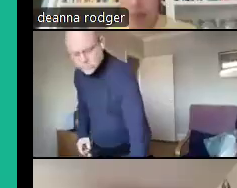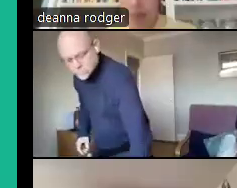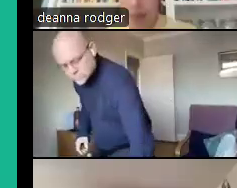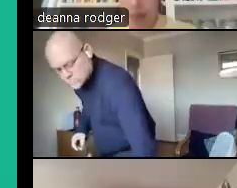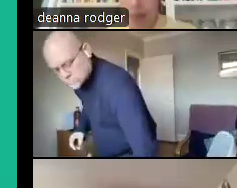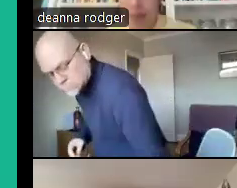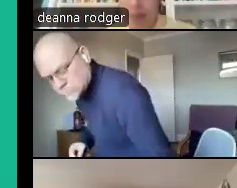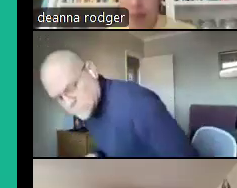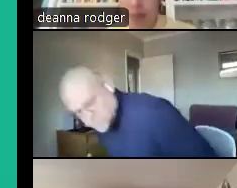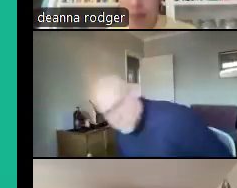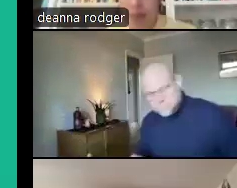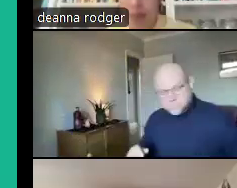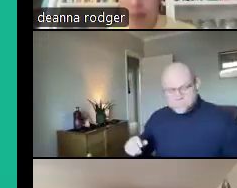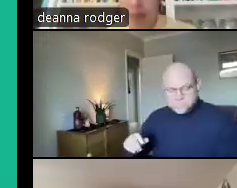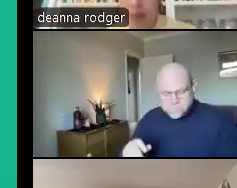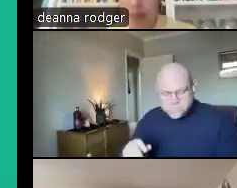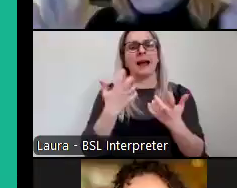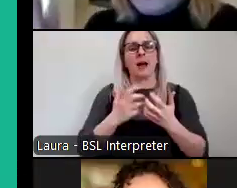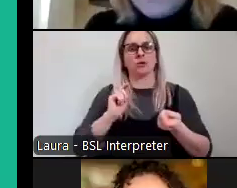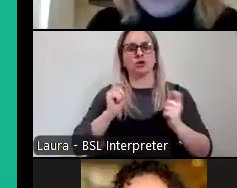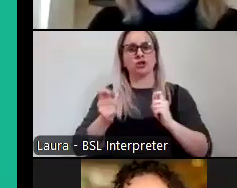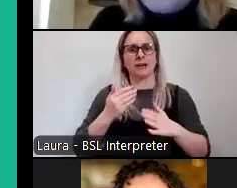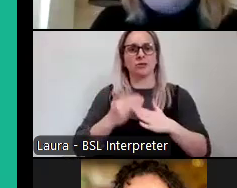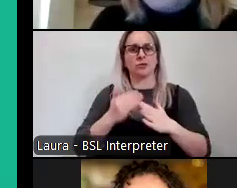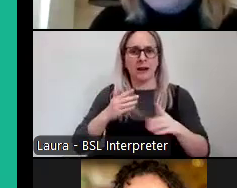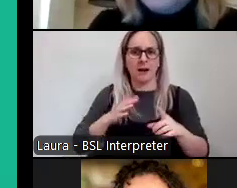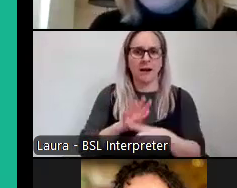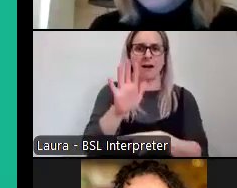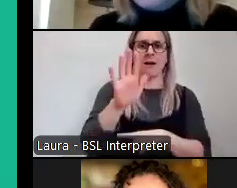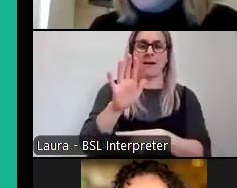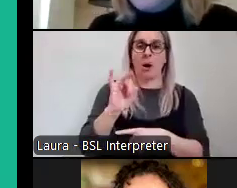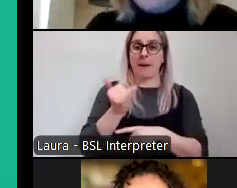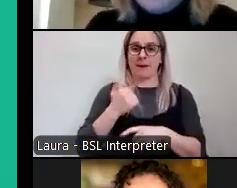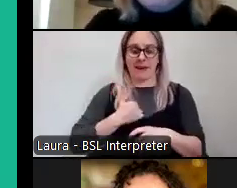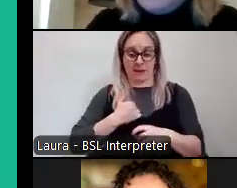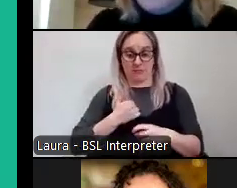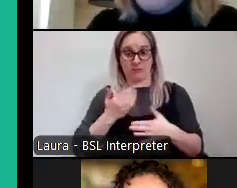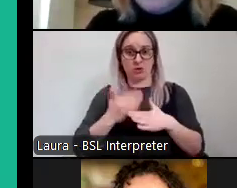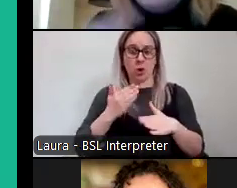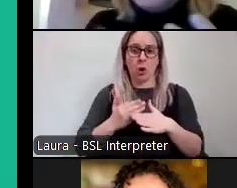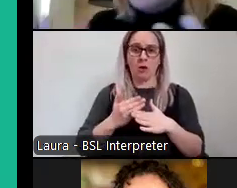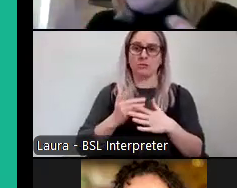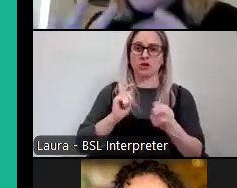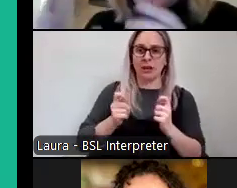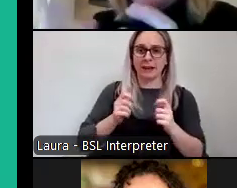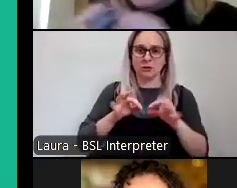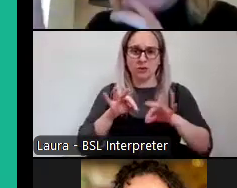your career. It might be around taking a more strategic approach to your work. It might be